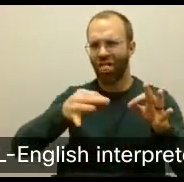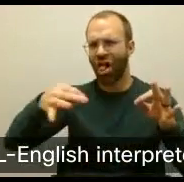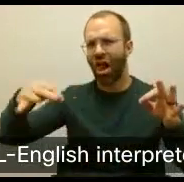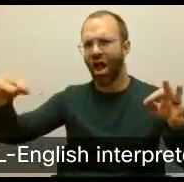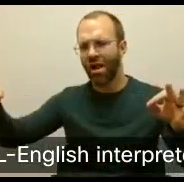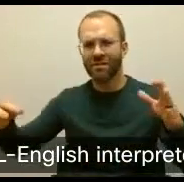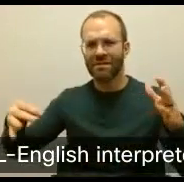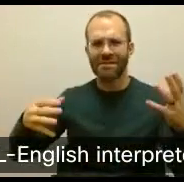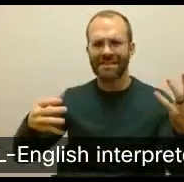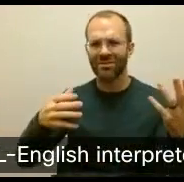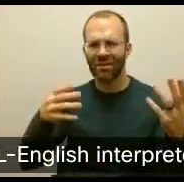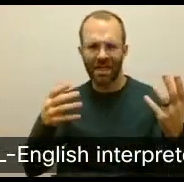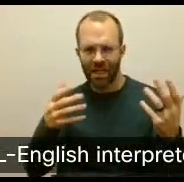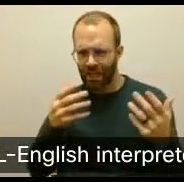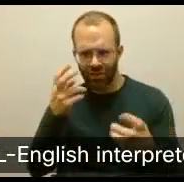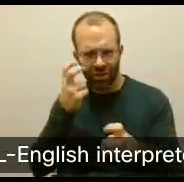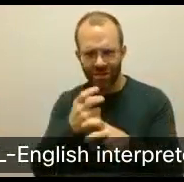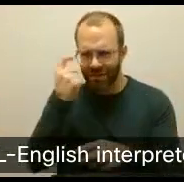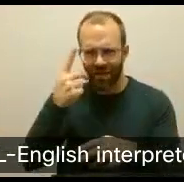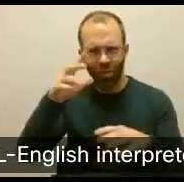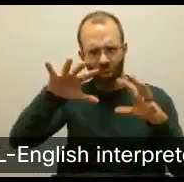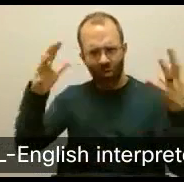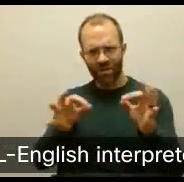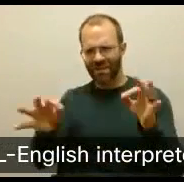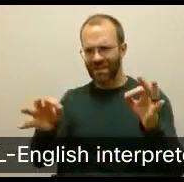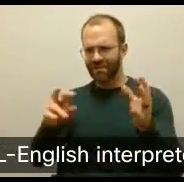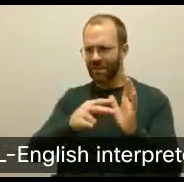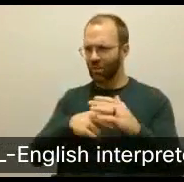really understand what this overall sentence is about.